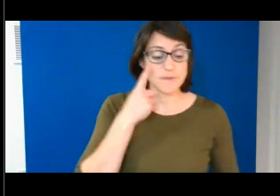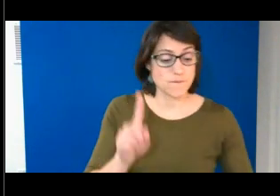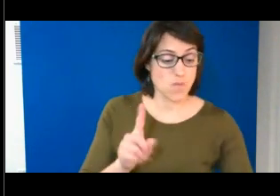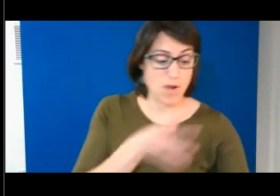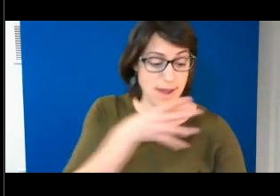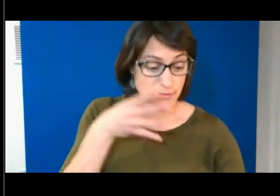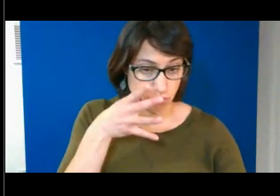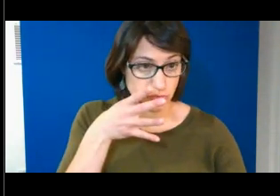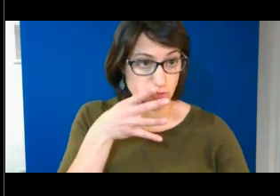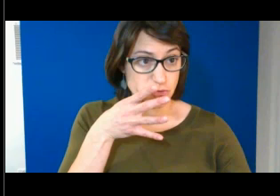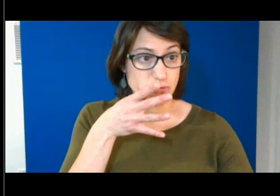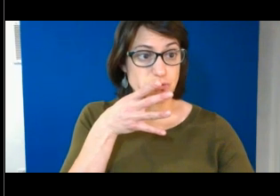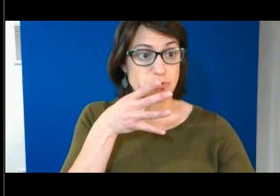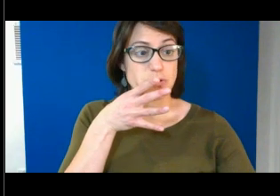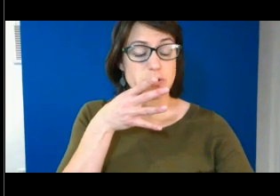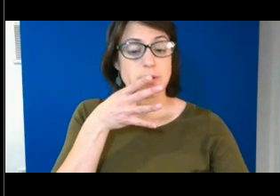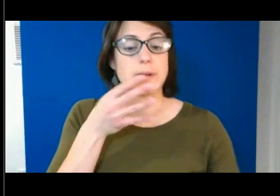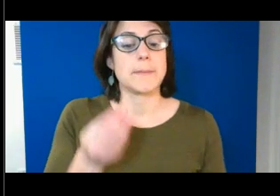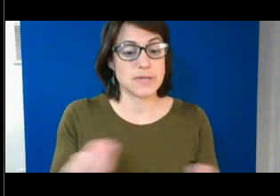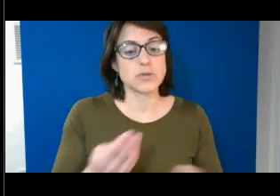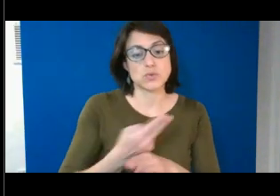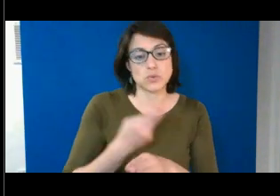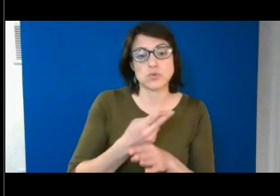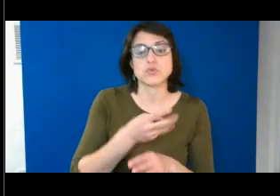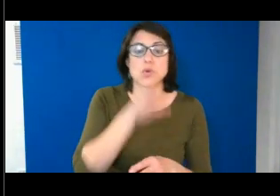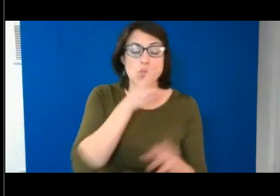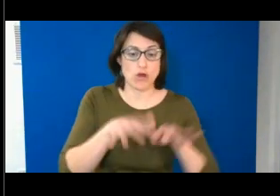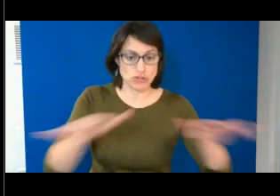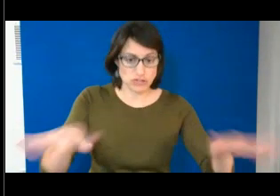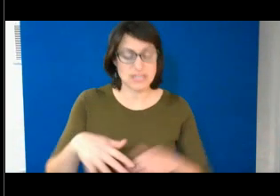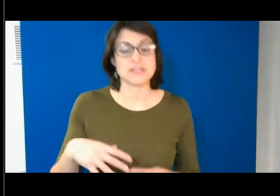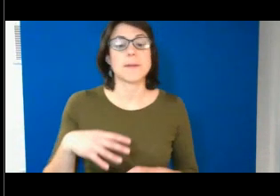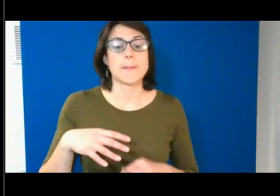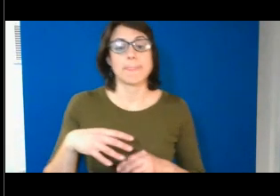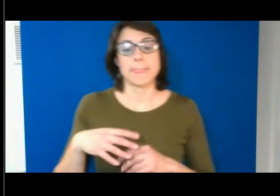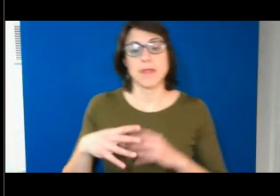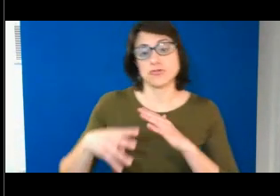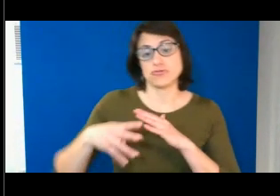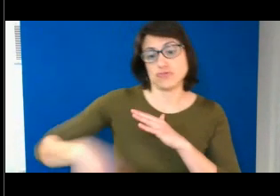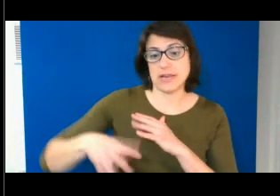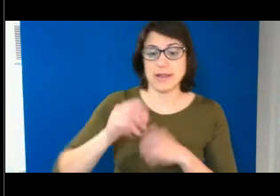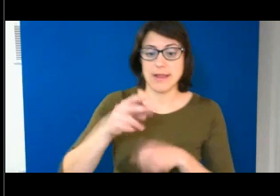Watersheds Draining to National Marine Sanctuaries by Jazmine Mejia-Munoz.